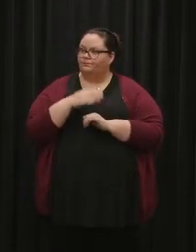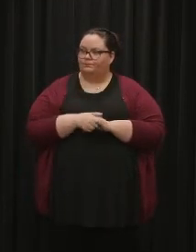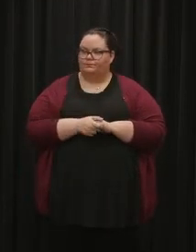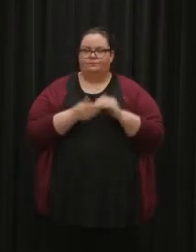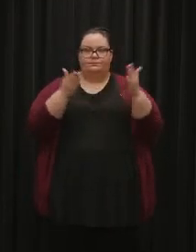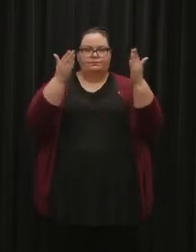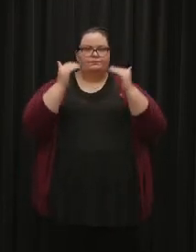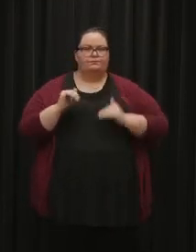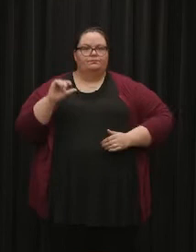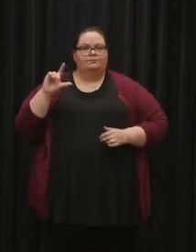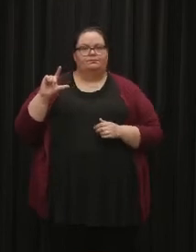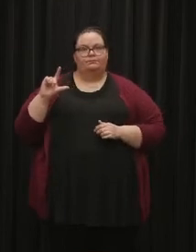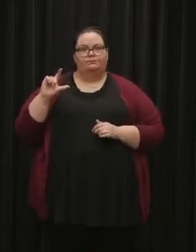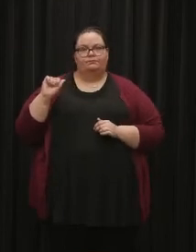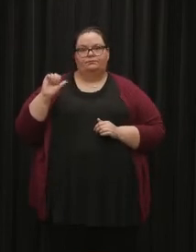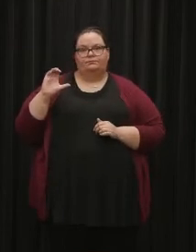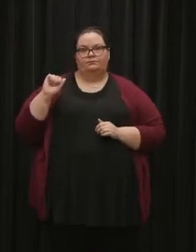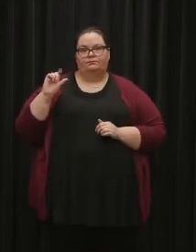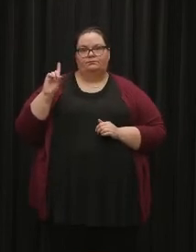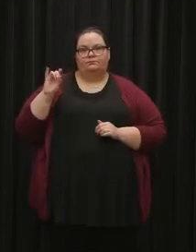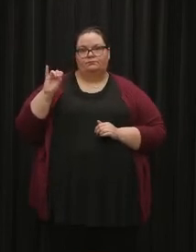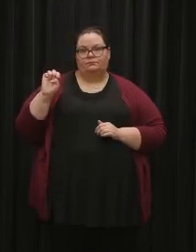Ria Fredet, l'Acadie Nouvelle.